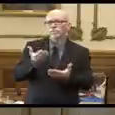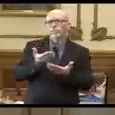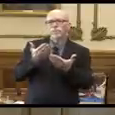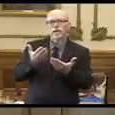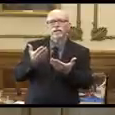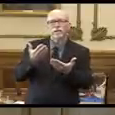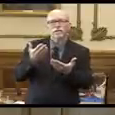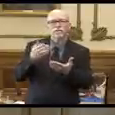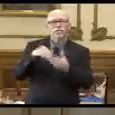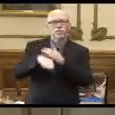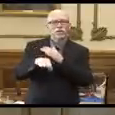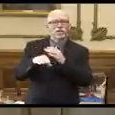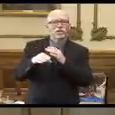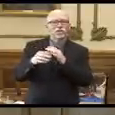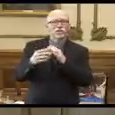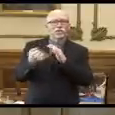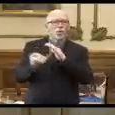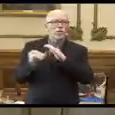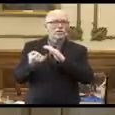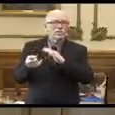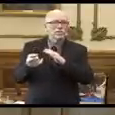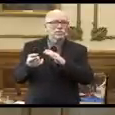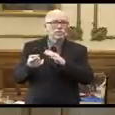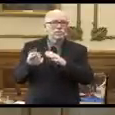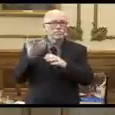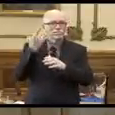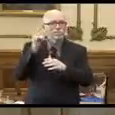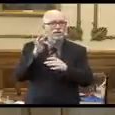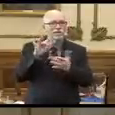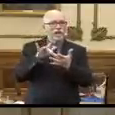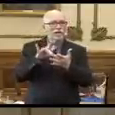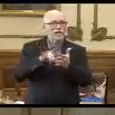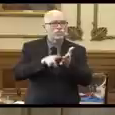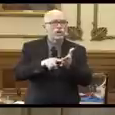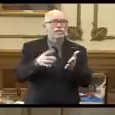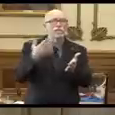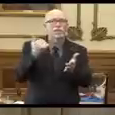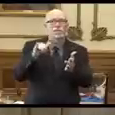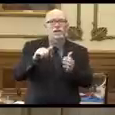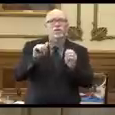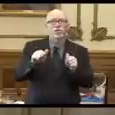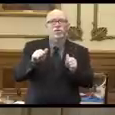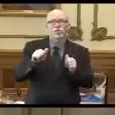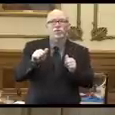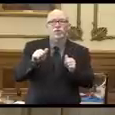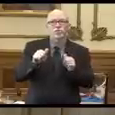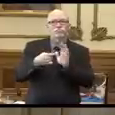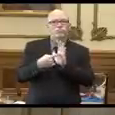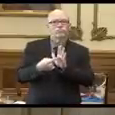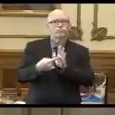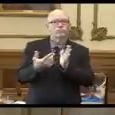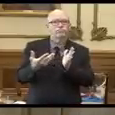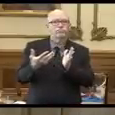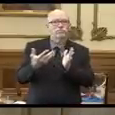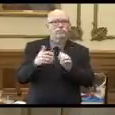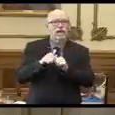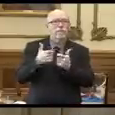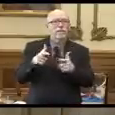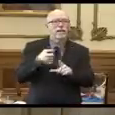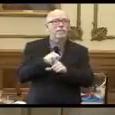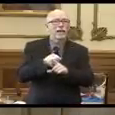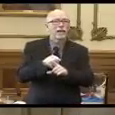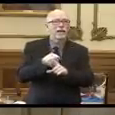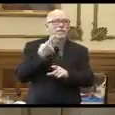to go into quarantine as a result of the contact tracing, because that could also give an indication of the impact